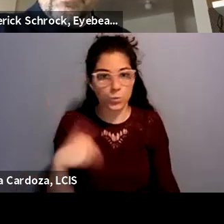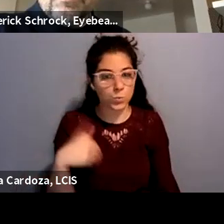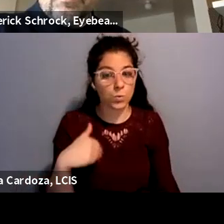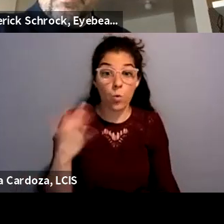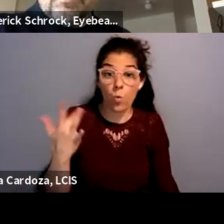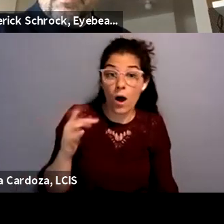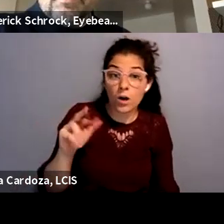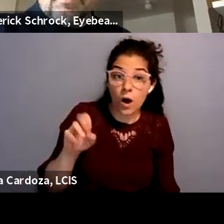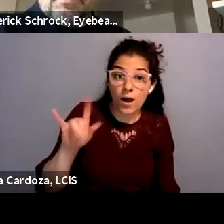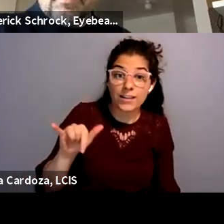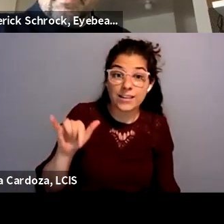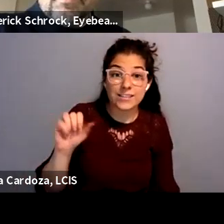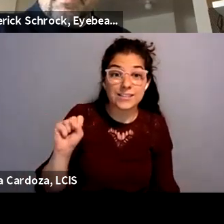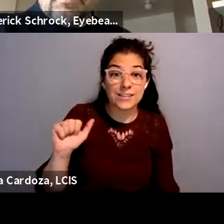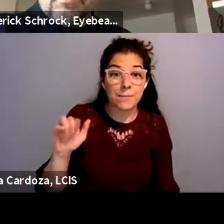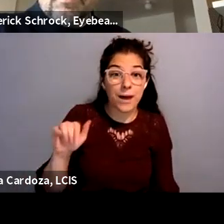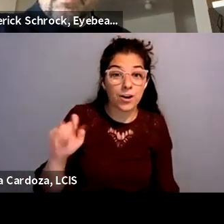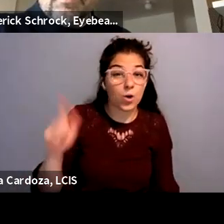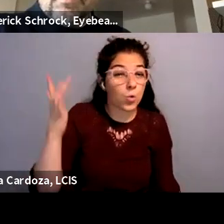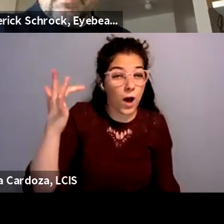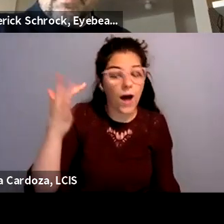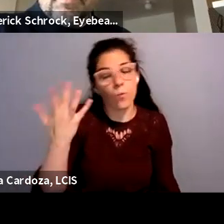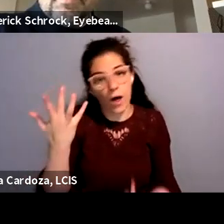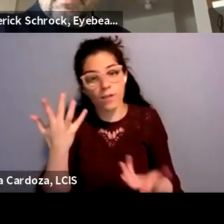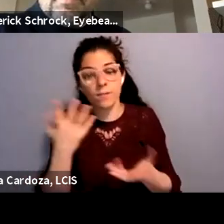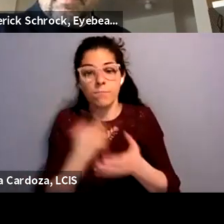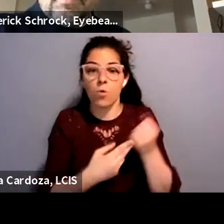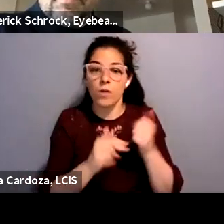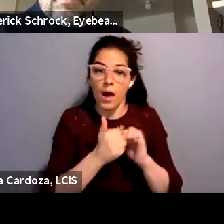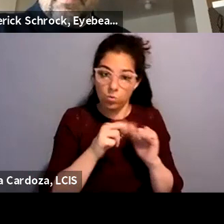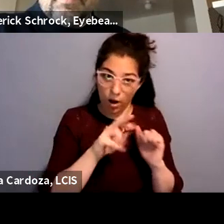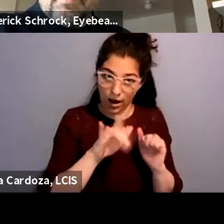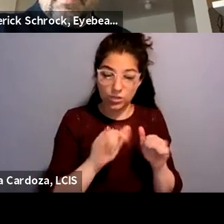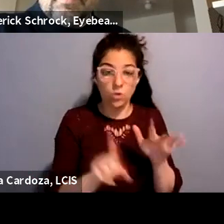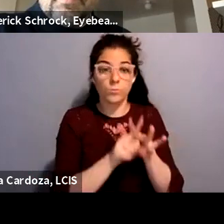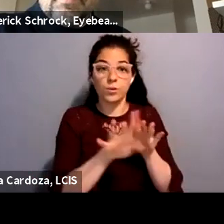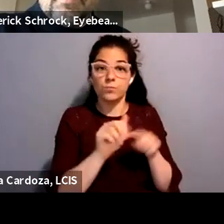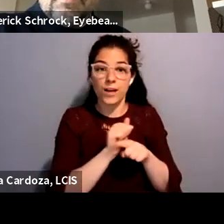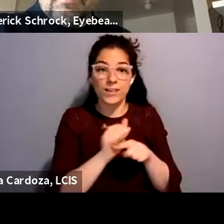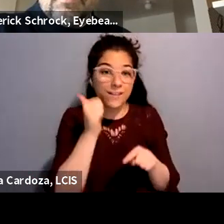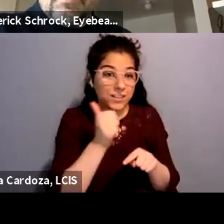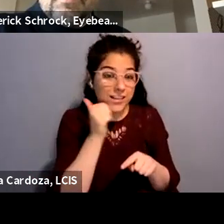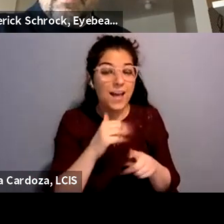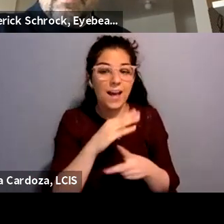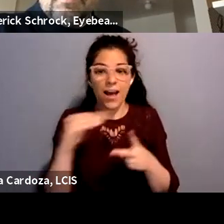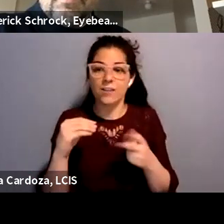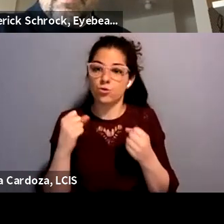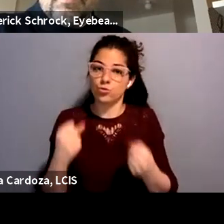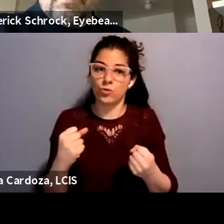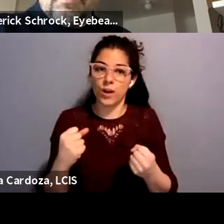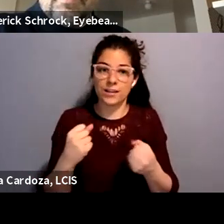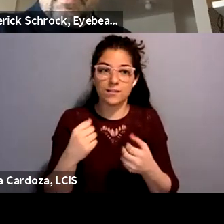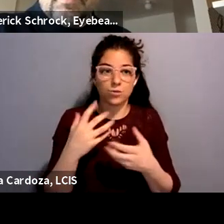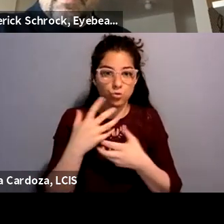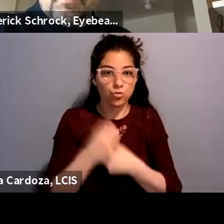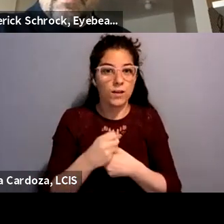on a sabbatical? Well, that's a combination of both how Roddy shows up to his practice every day and the strength and trust of